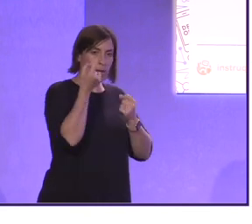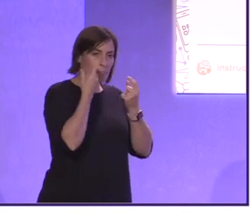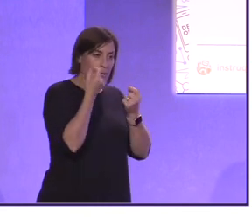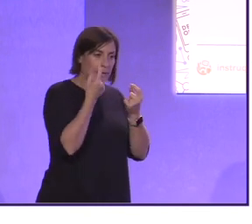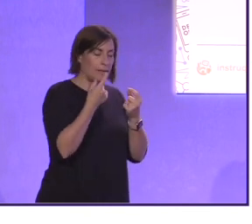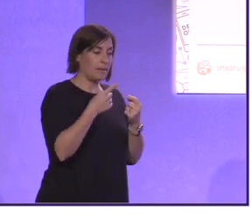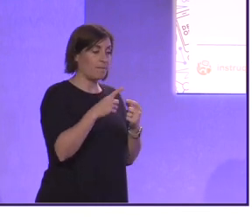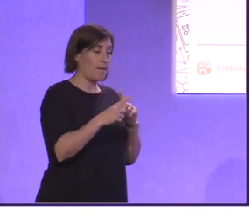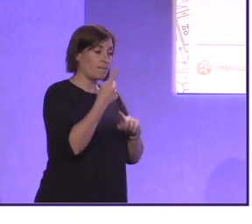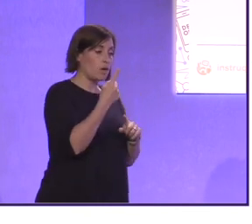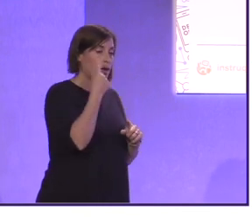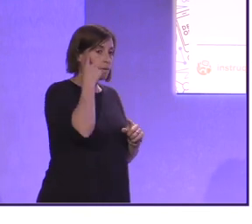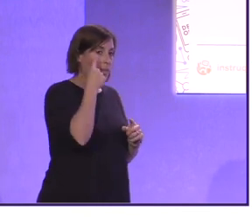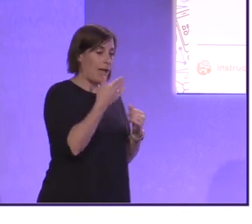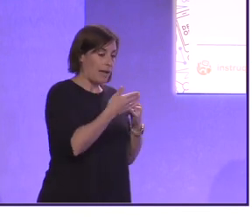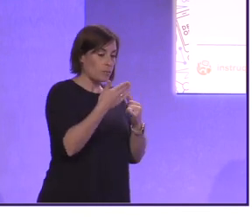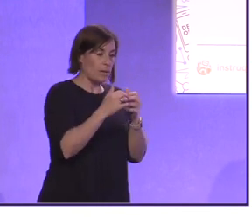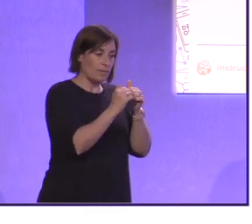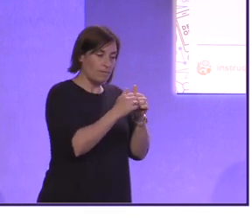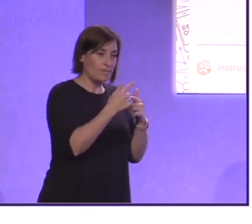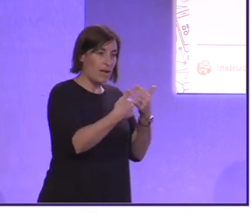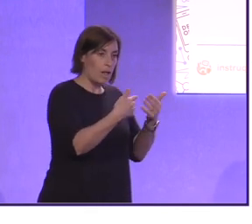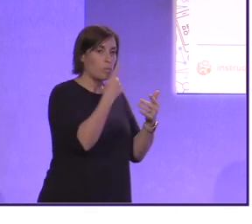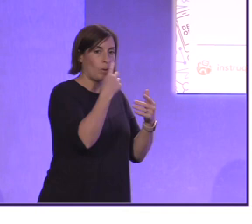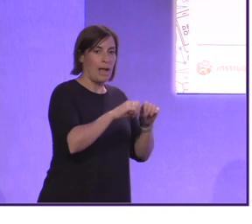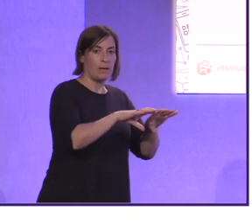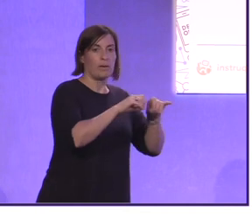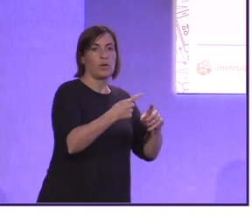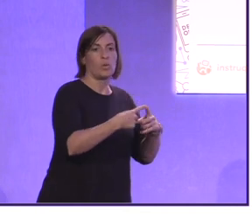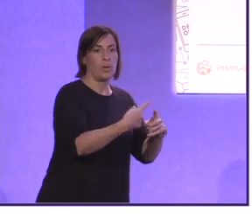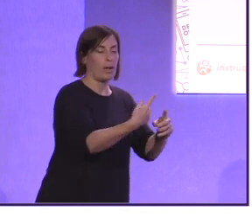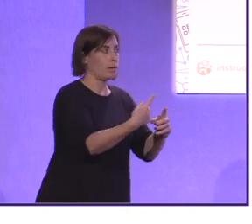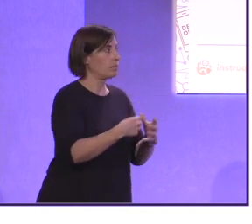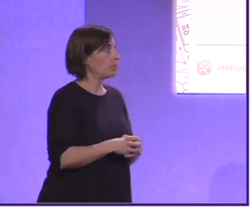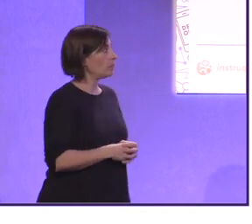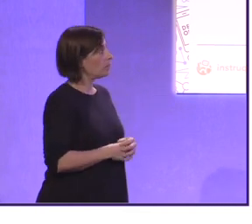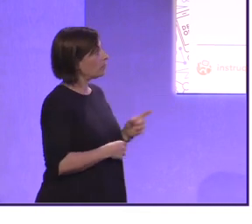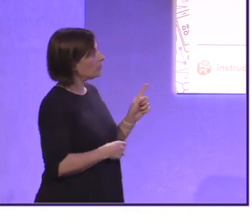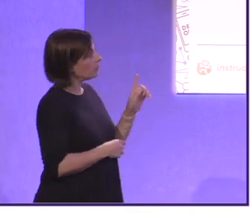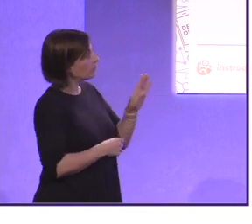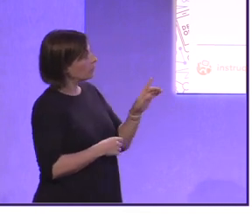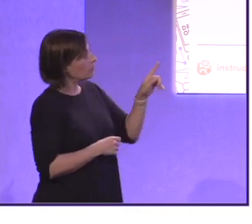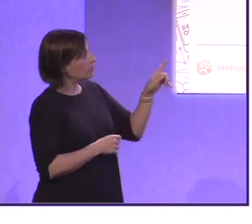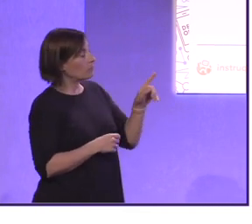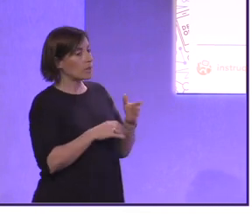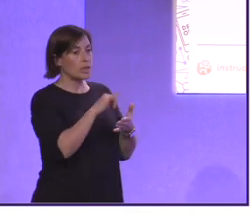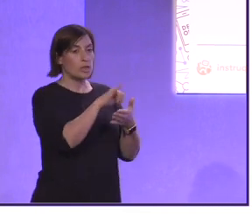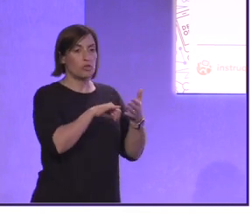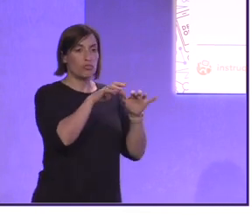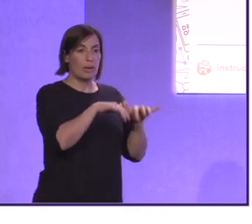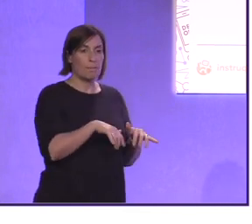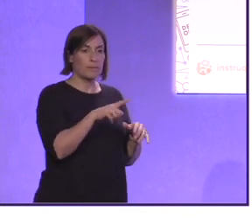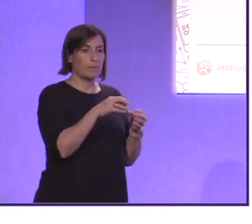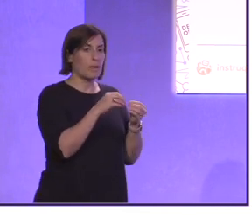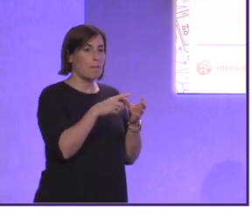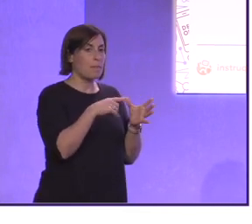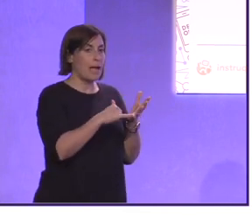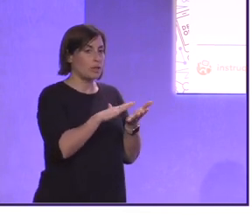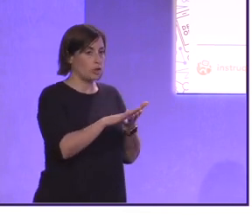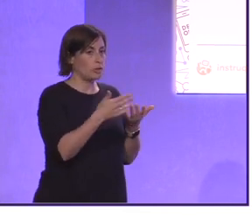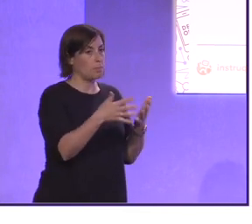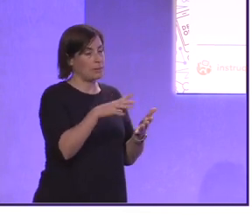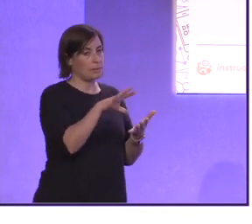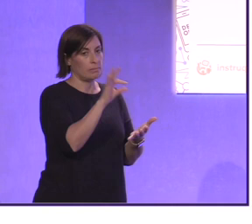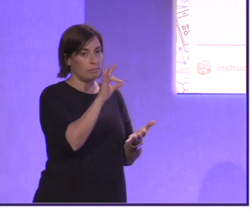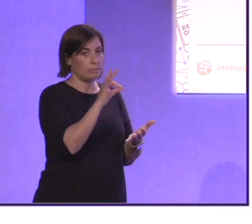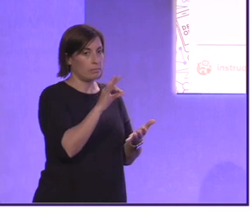where we were building a delivery pipeline using a scripting language, and we chose Bash because it was it's quite commonly used, and it's certainly quite easy